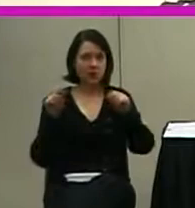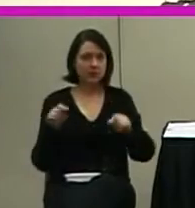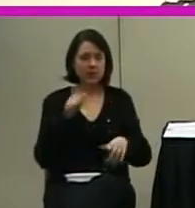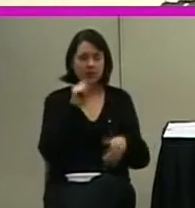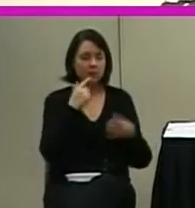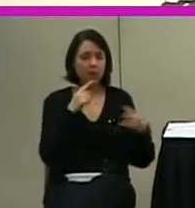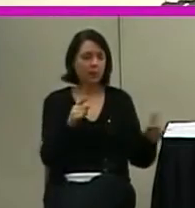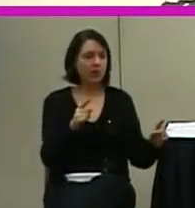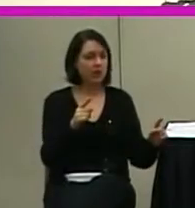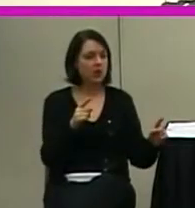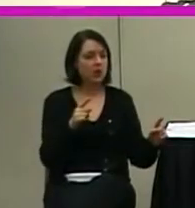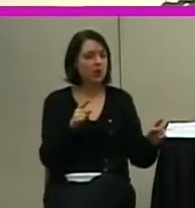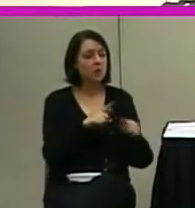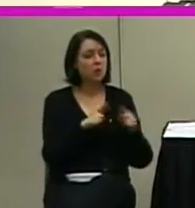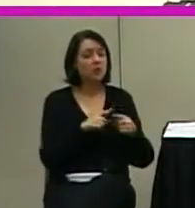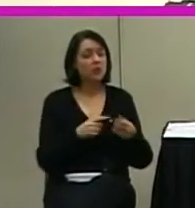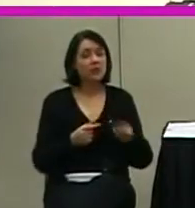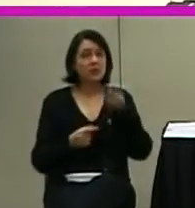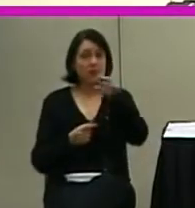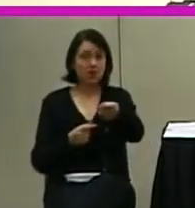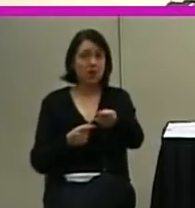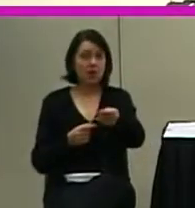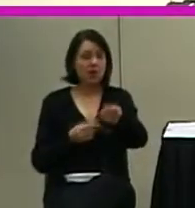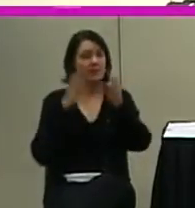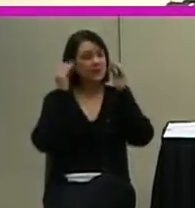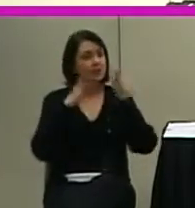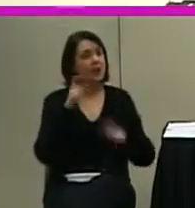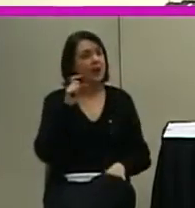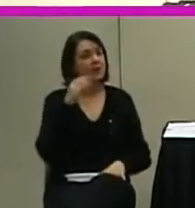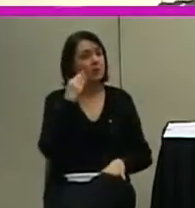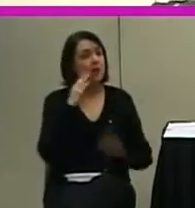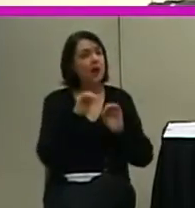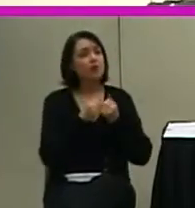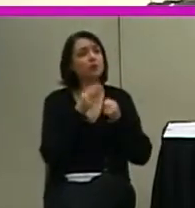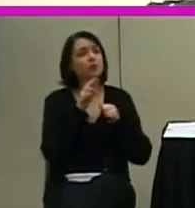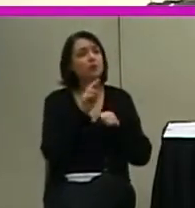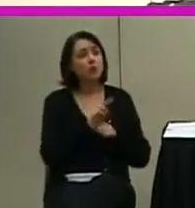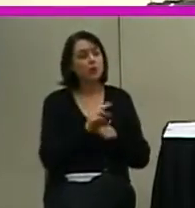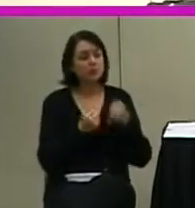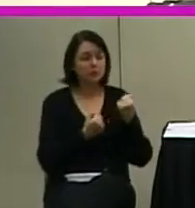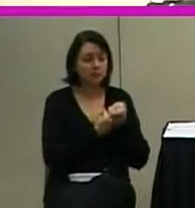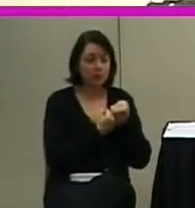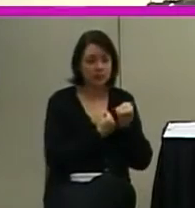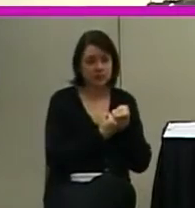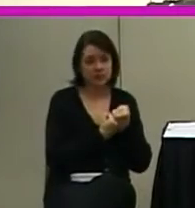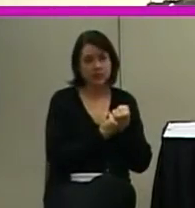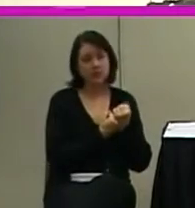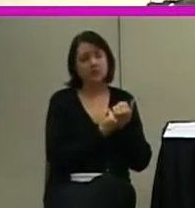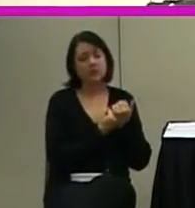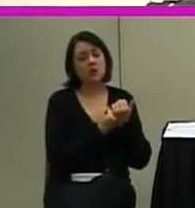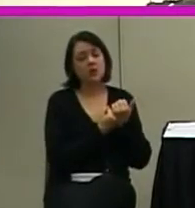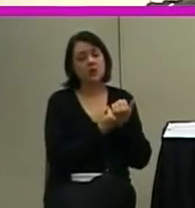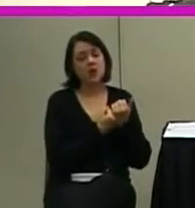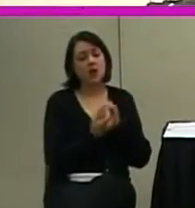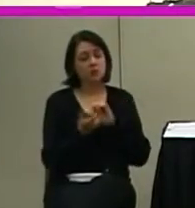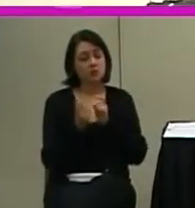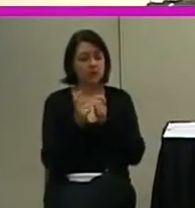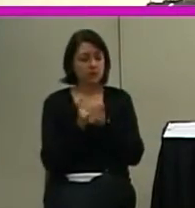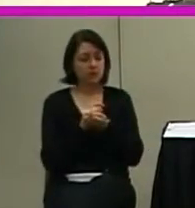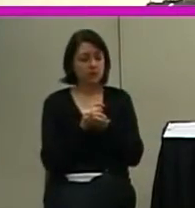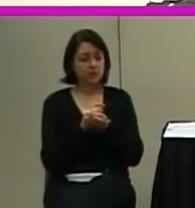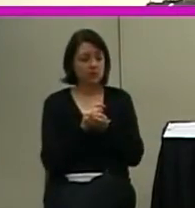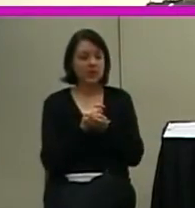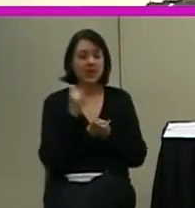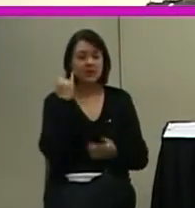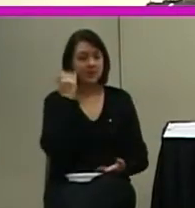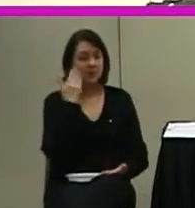work. When you hand in the card, the teachers must know how to use reinforcement and correction.